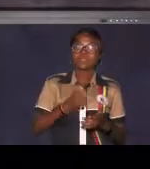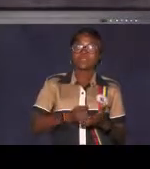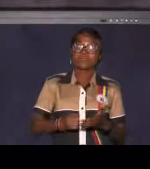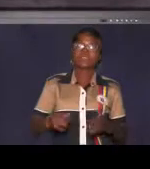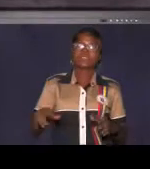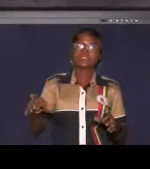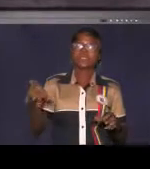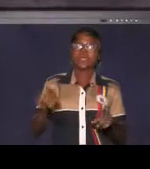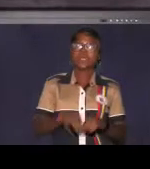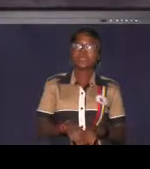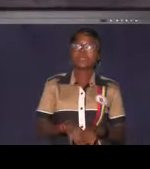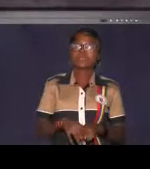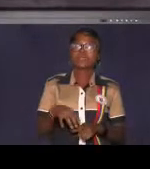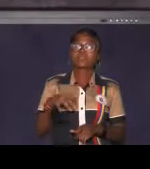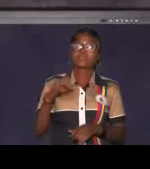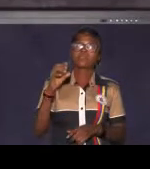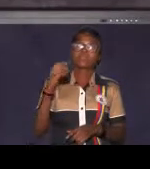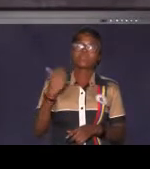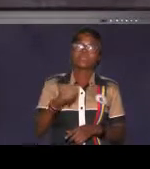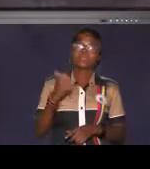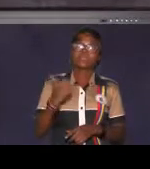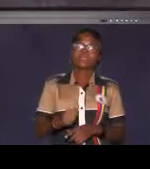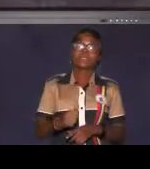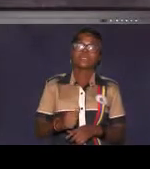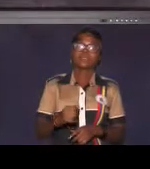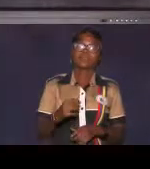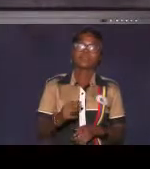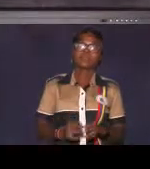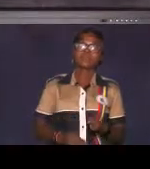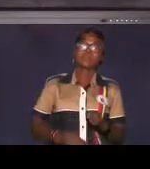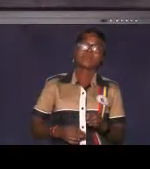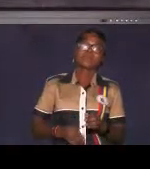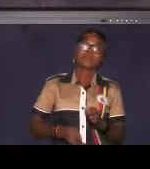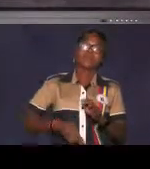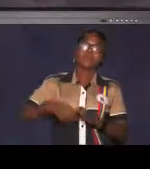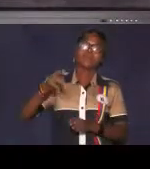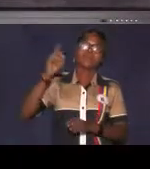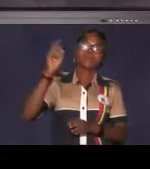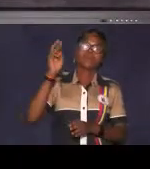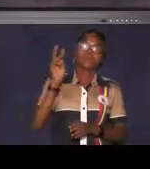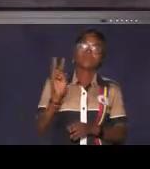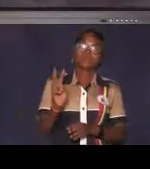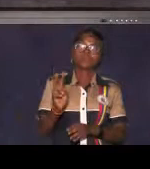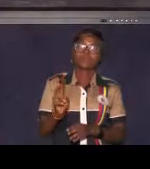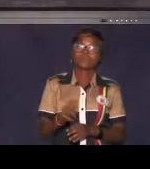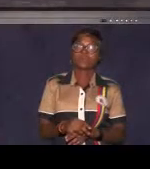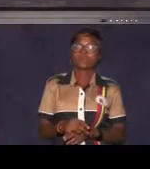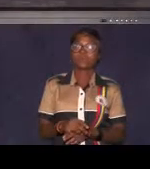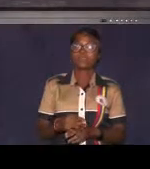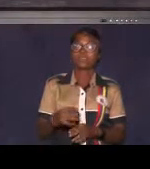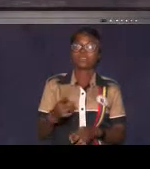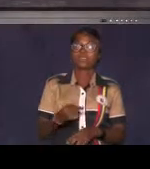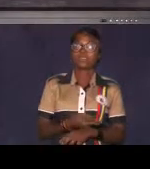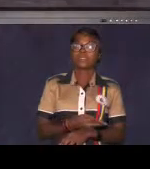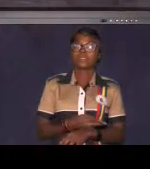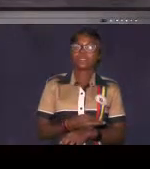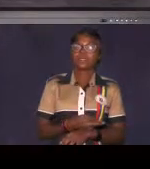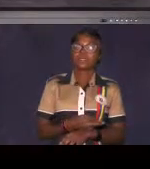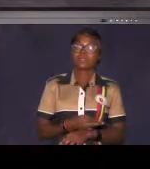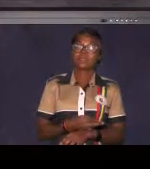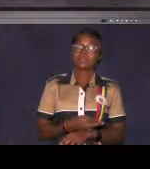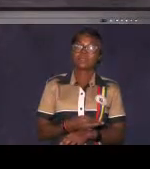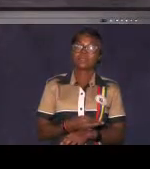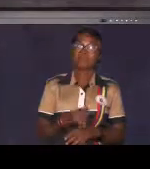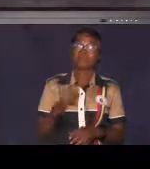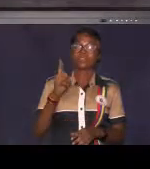written as 10 with a power of 2. Do you remember the power of 2? So it's the same thing as saying 10 multiplied by itself. And so the square of